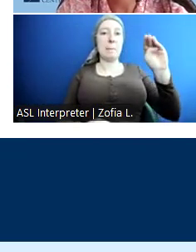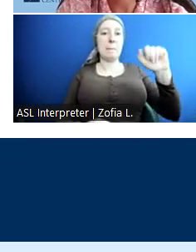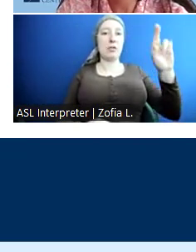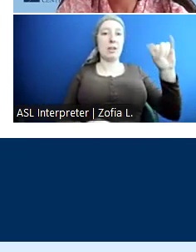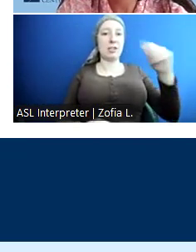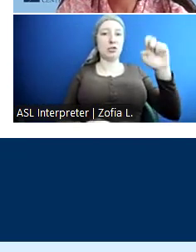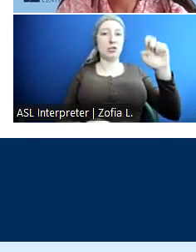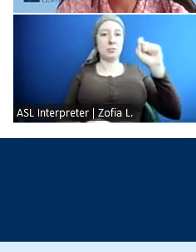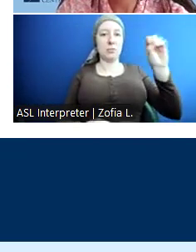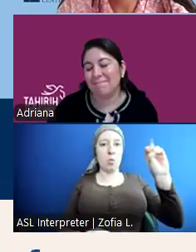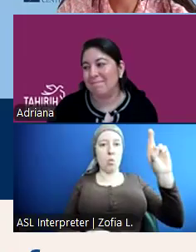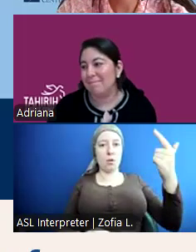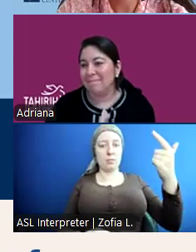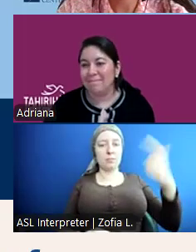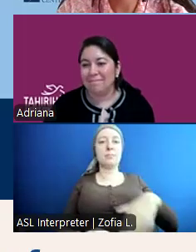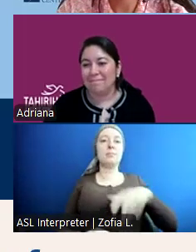Adriana now.